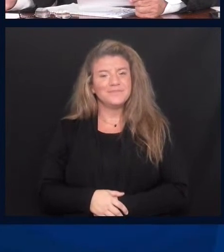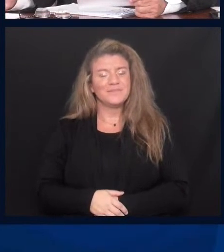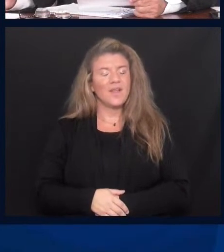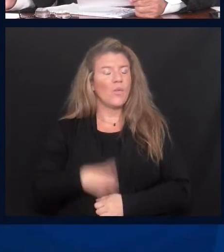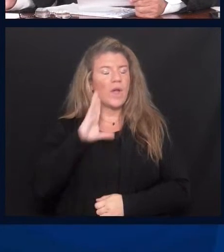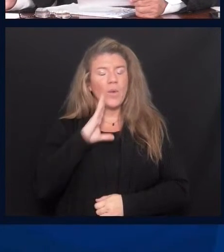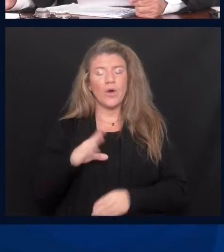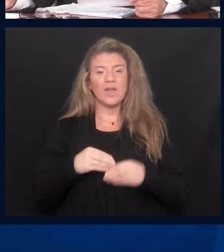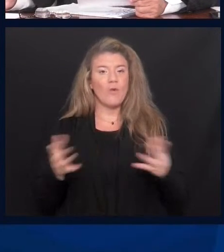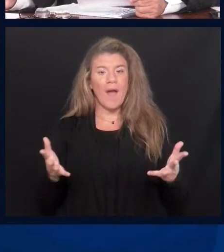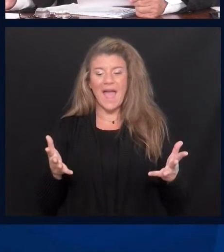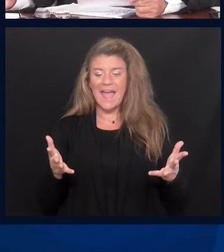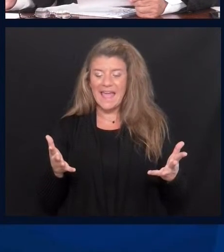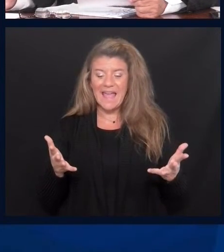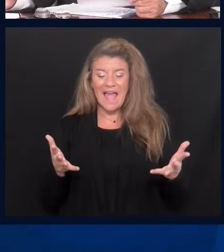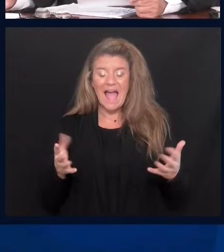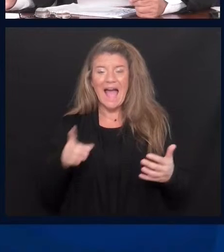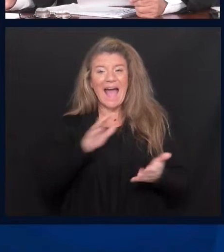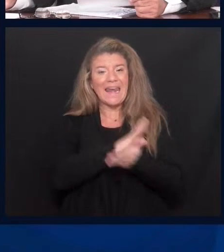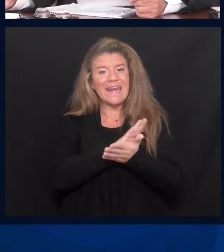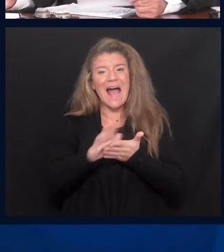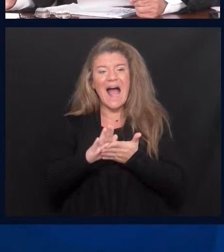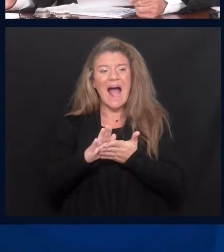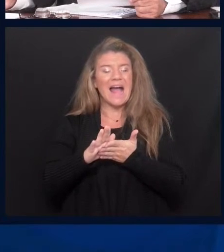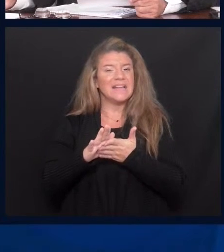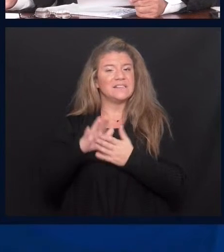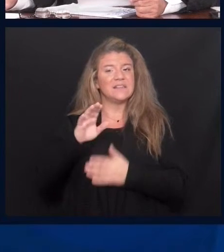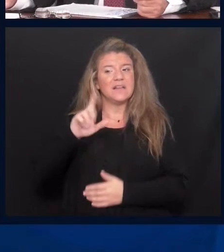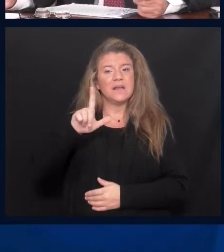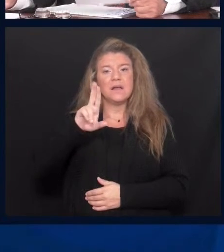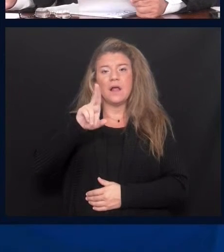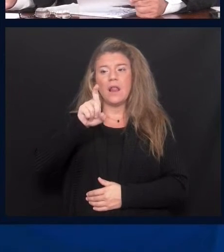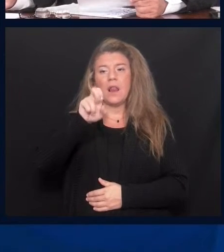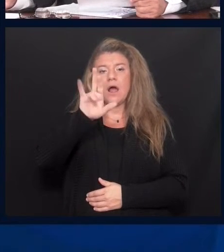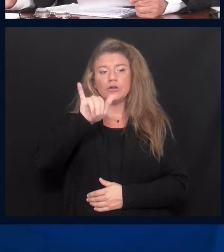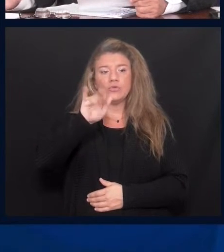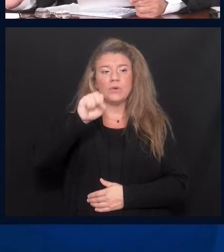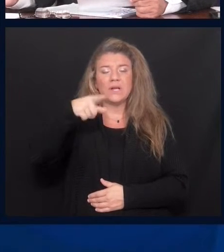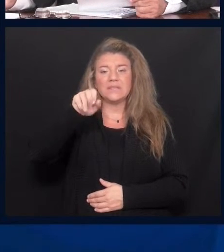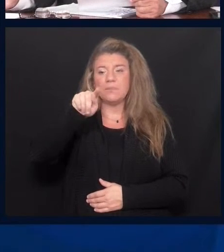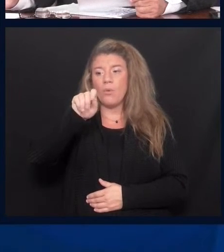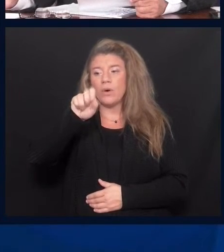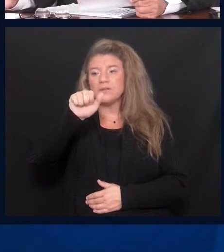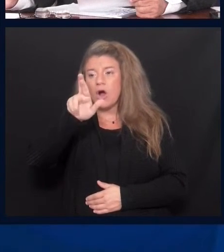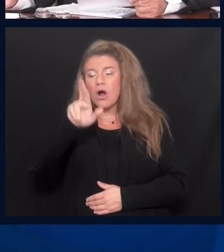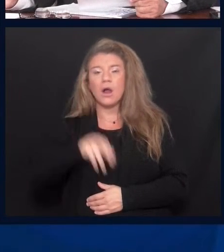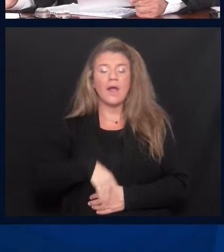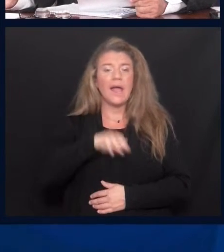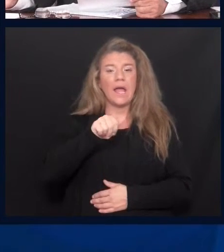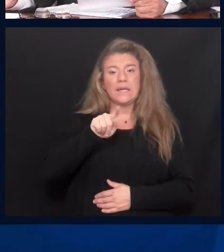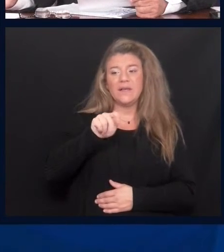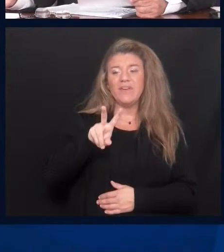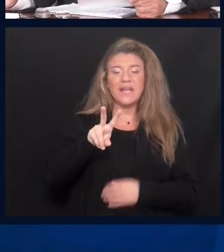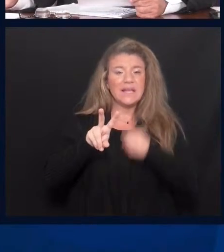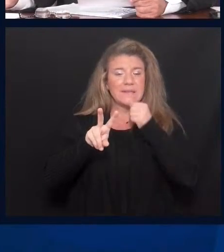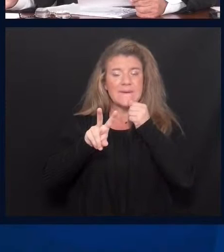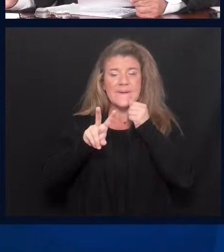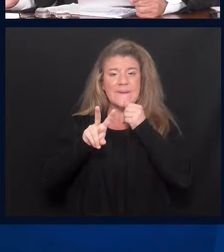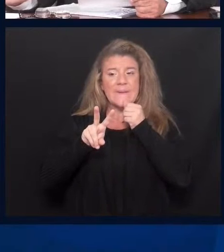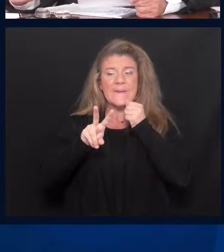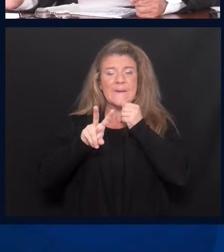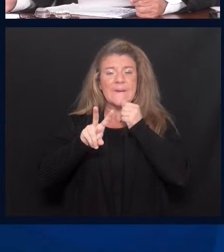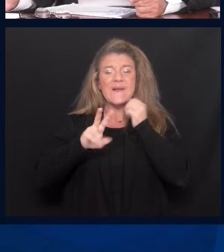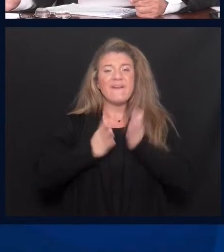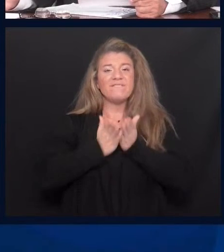give away a real nice luxury sports car. We're going to give away ATVs and a custom